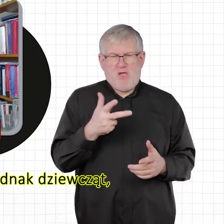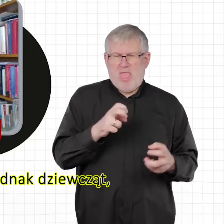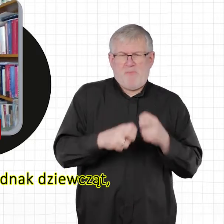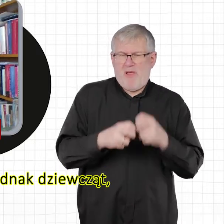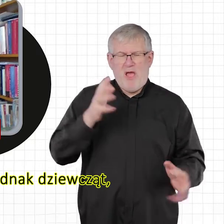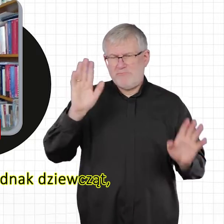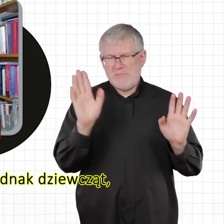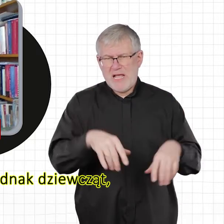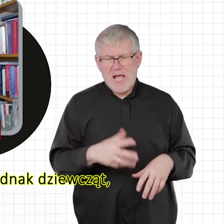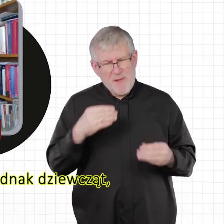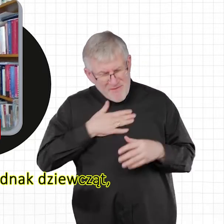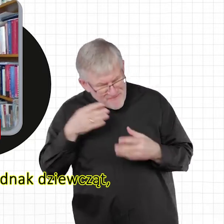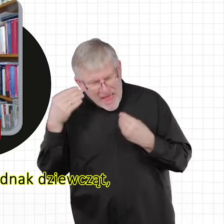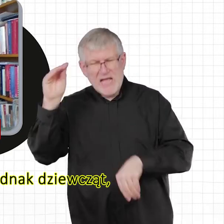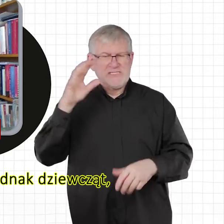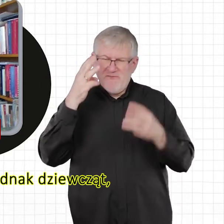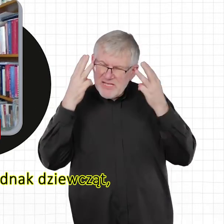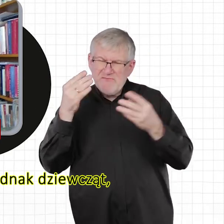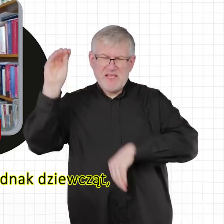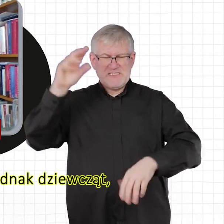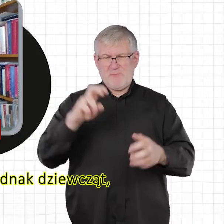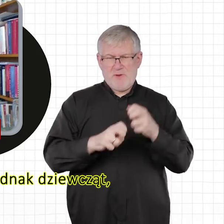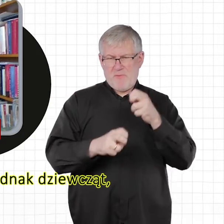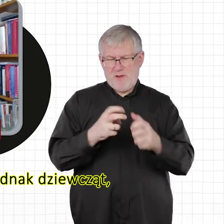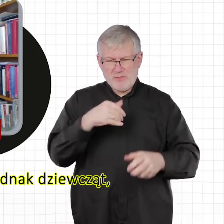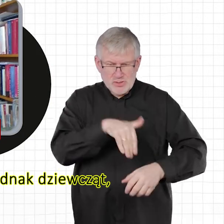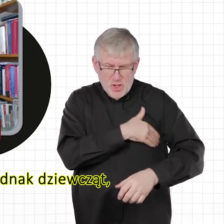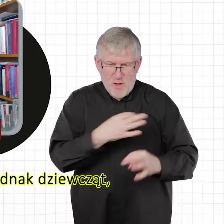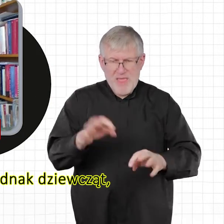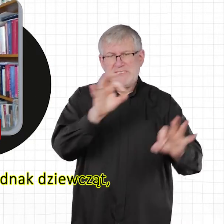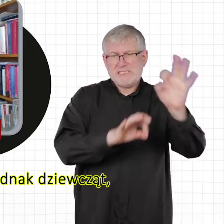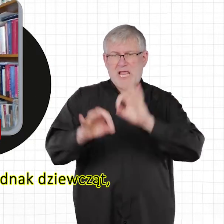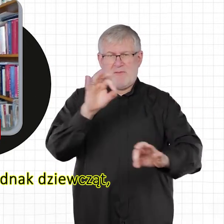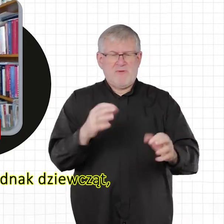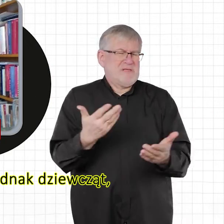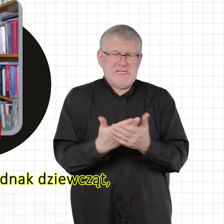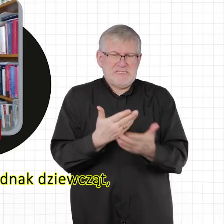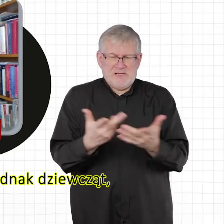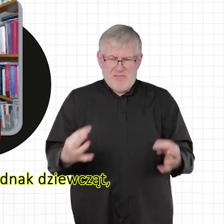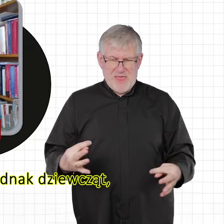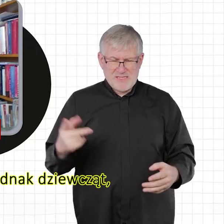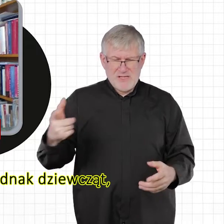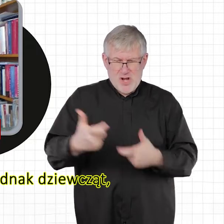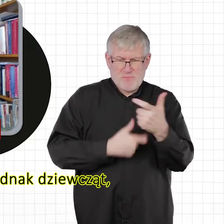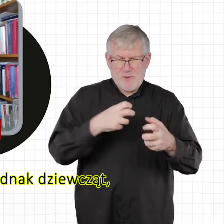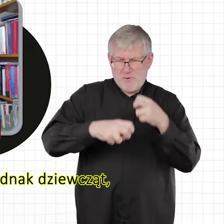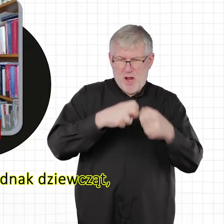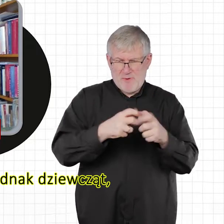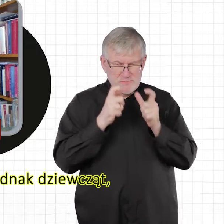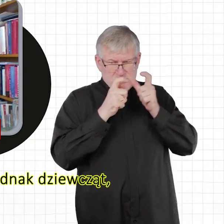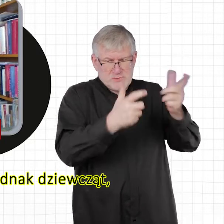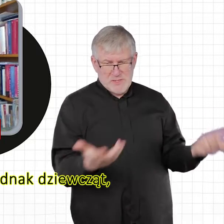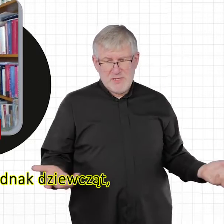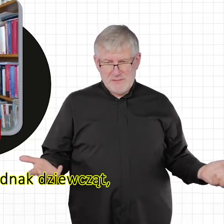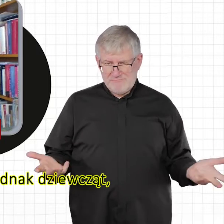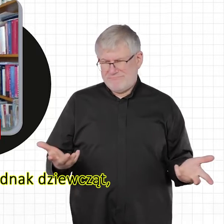like, this is similar to what we are some issues we are having in